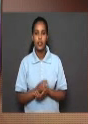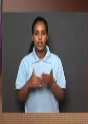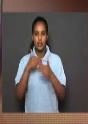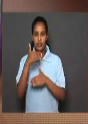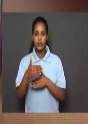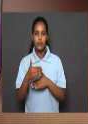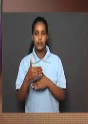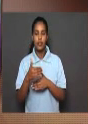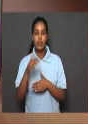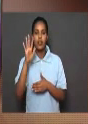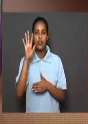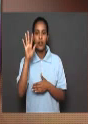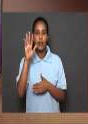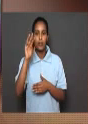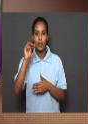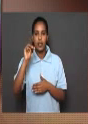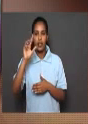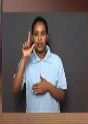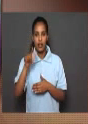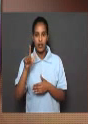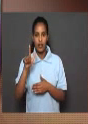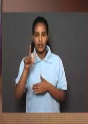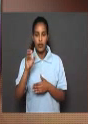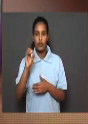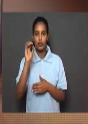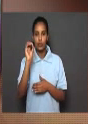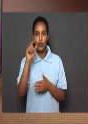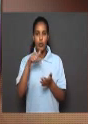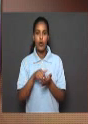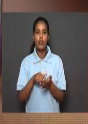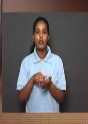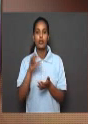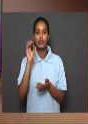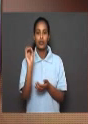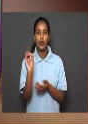Next, 5 milliliters of